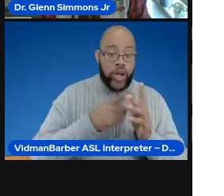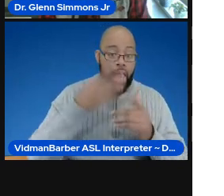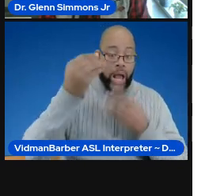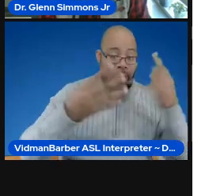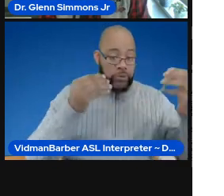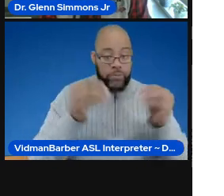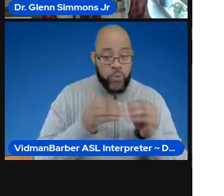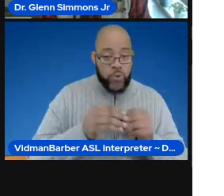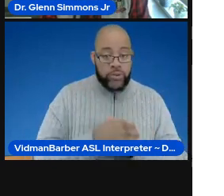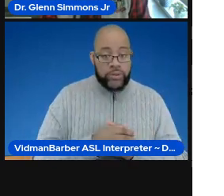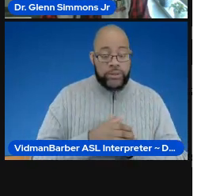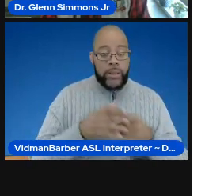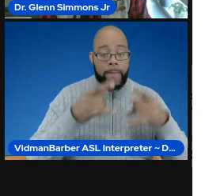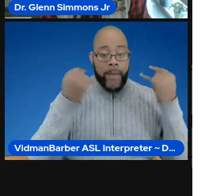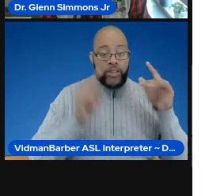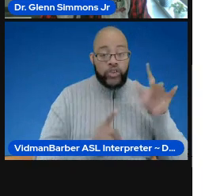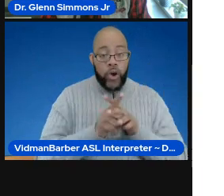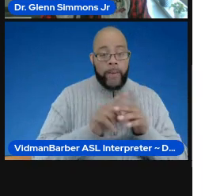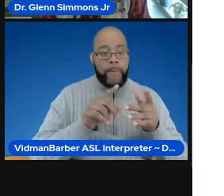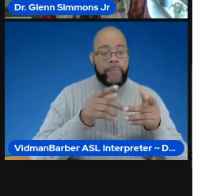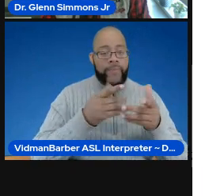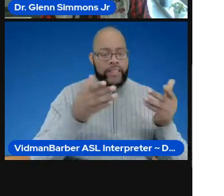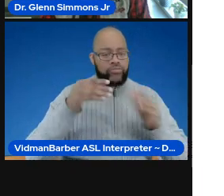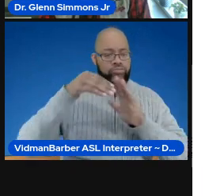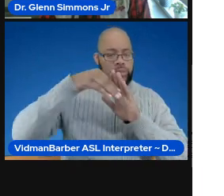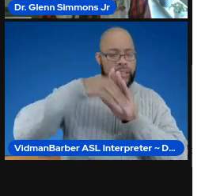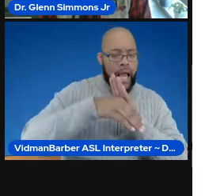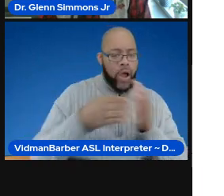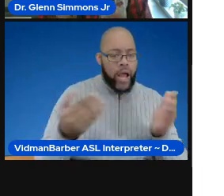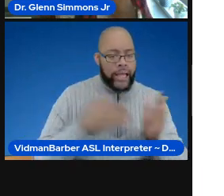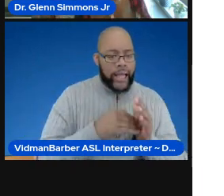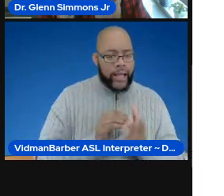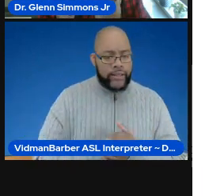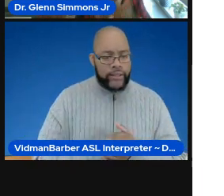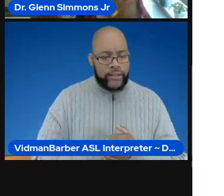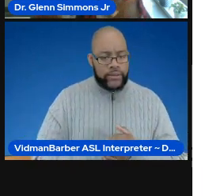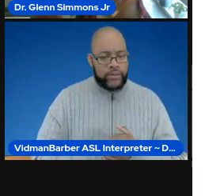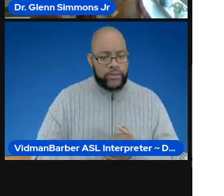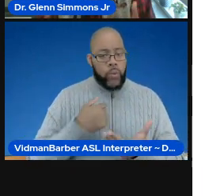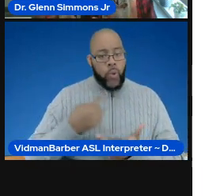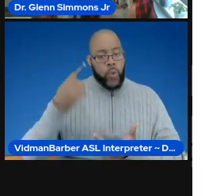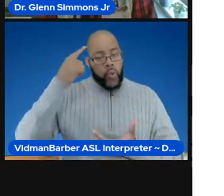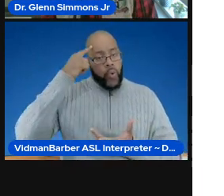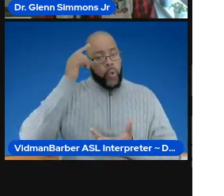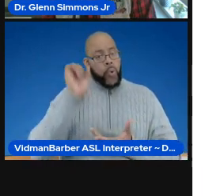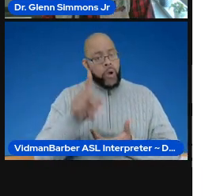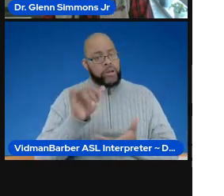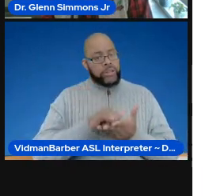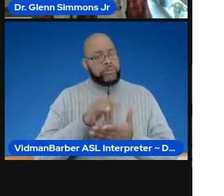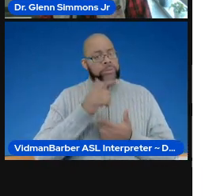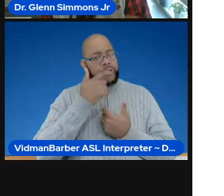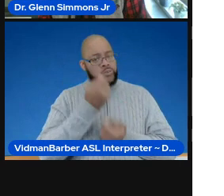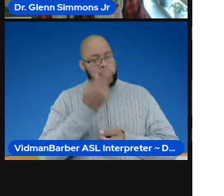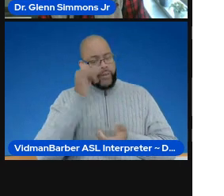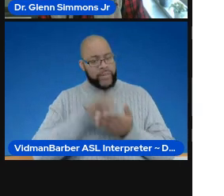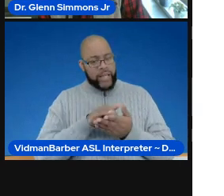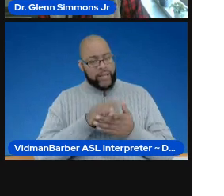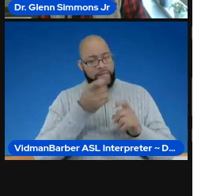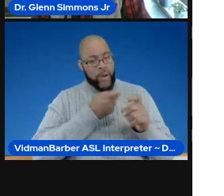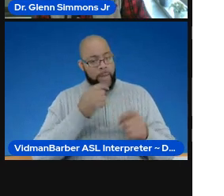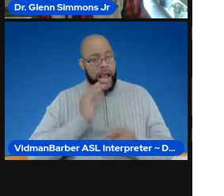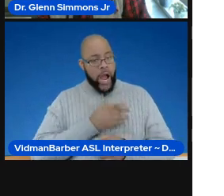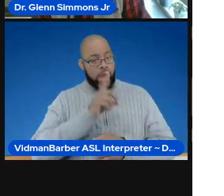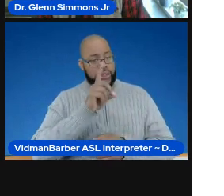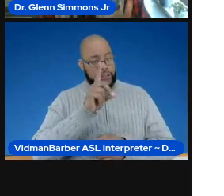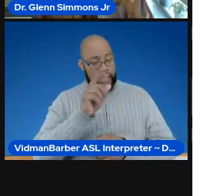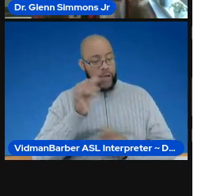more, the masks show up and things start to trend down again. So we thought that, okay, this is pretty interesting because this is coming from our data.